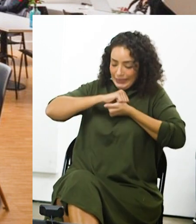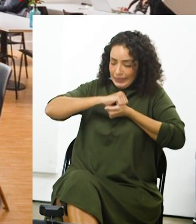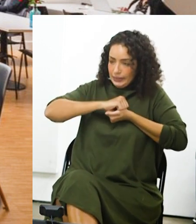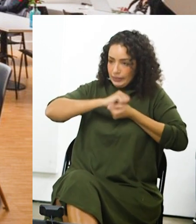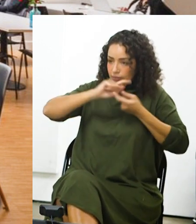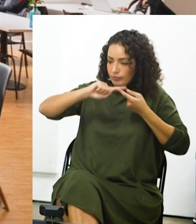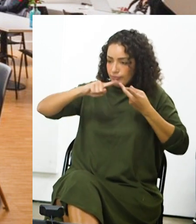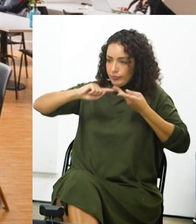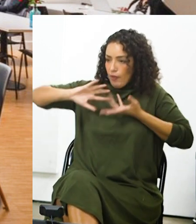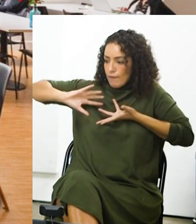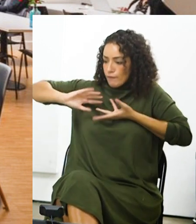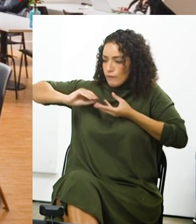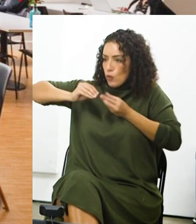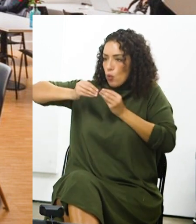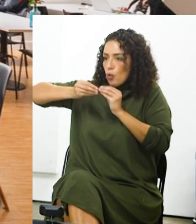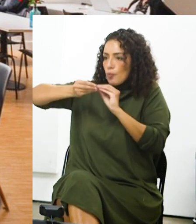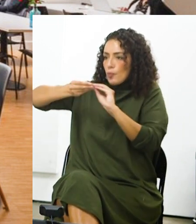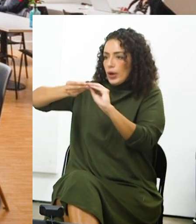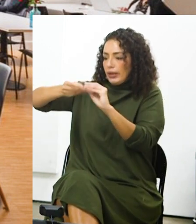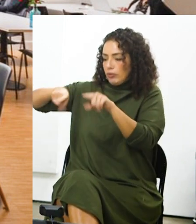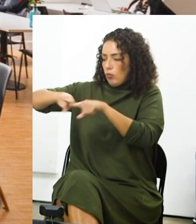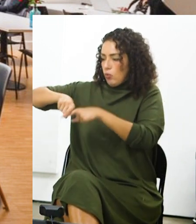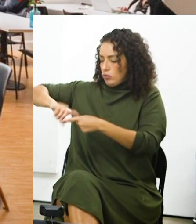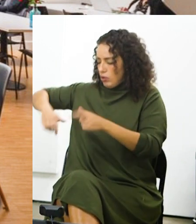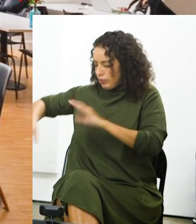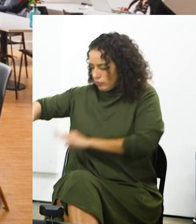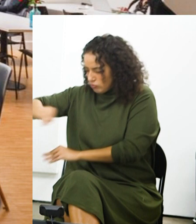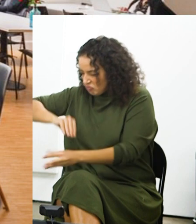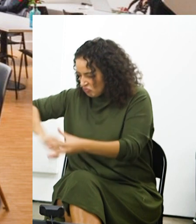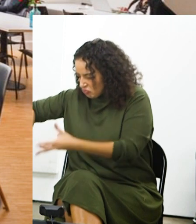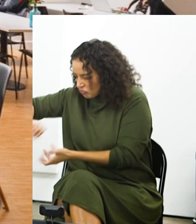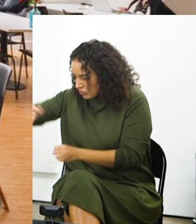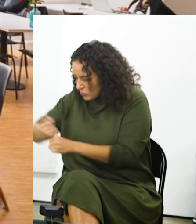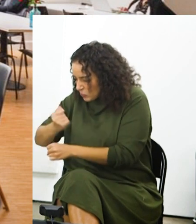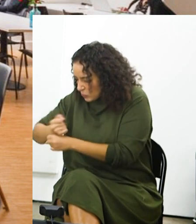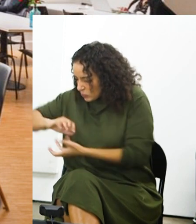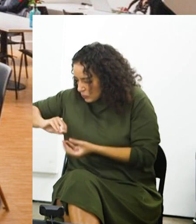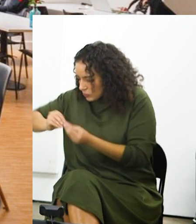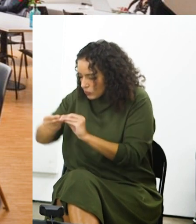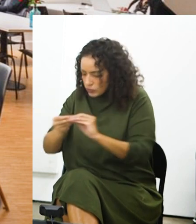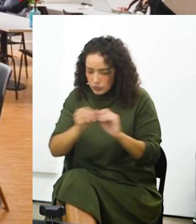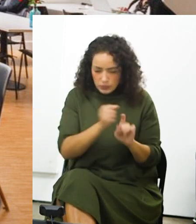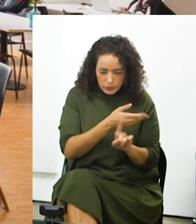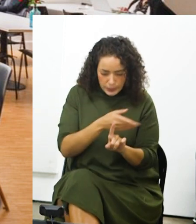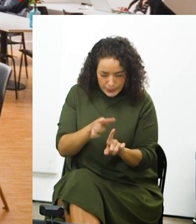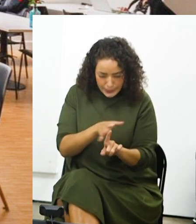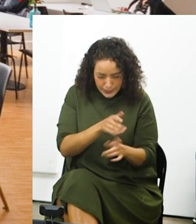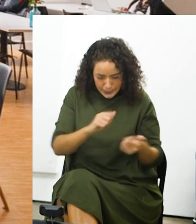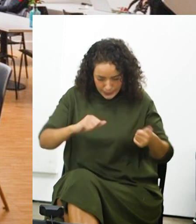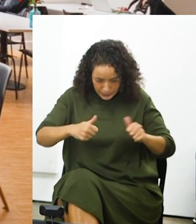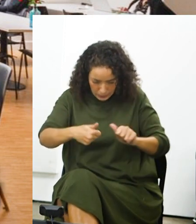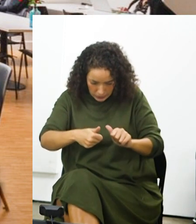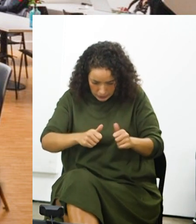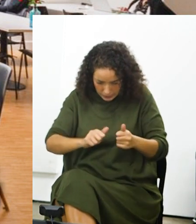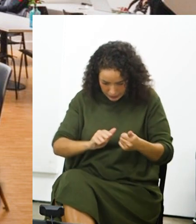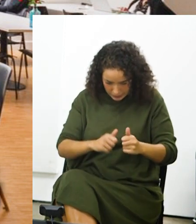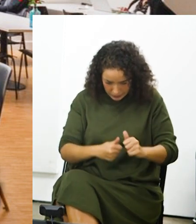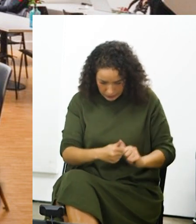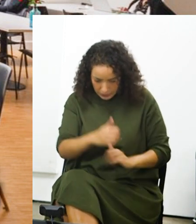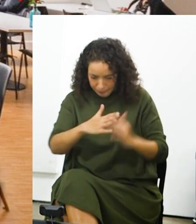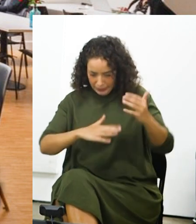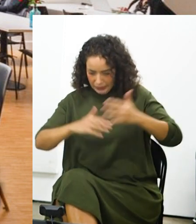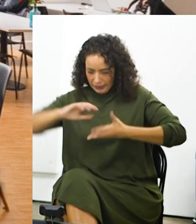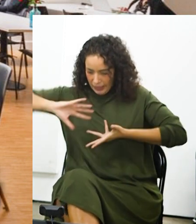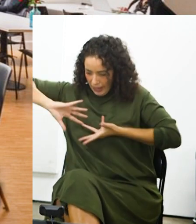and forming, creating, shaping, building, and